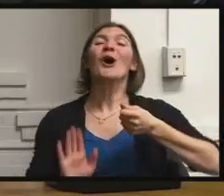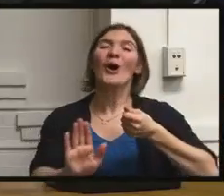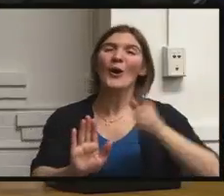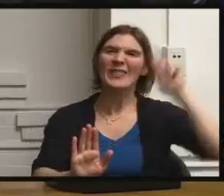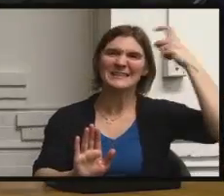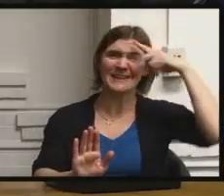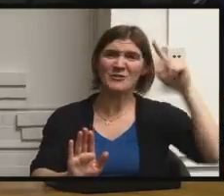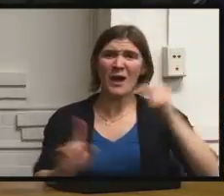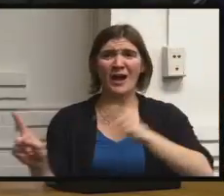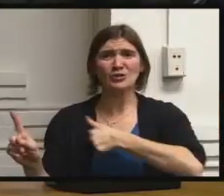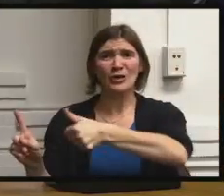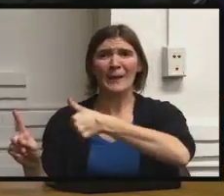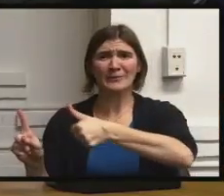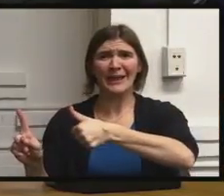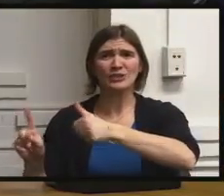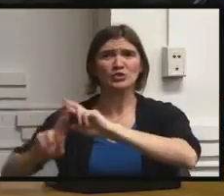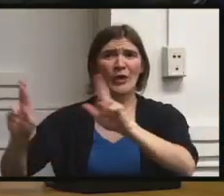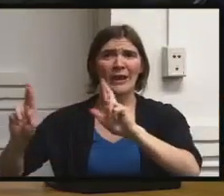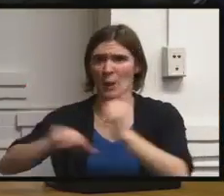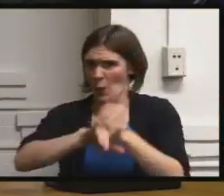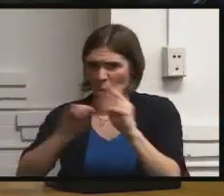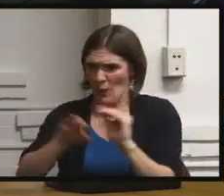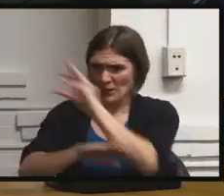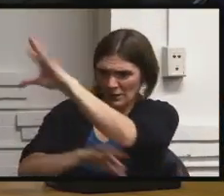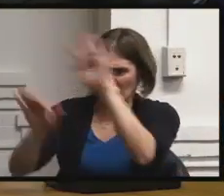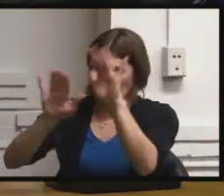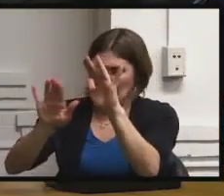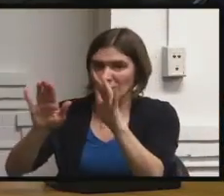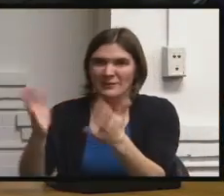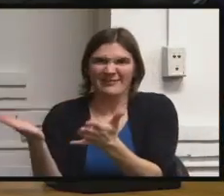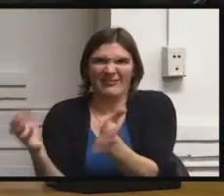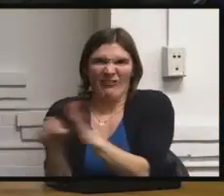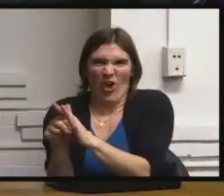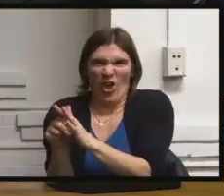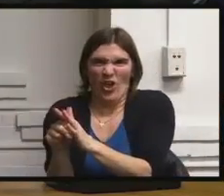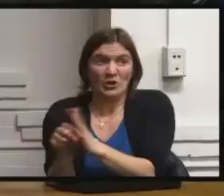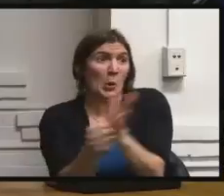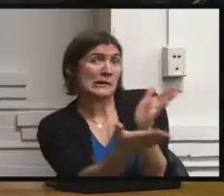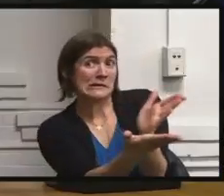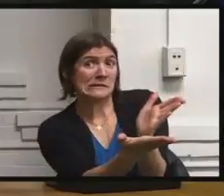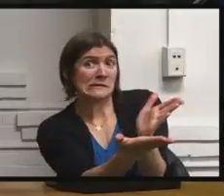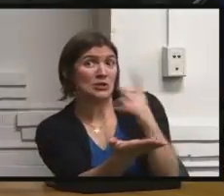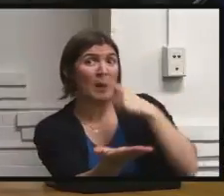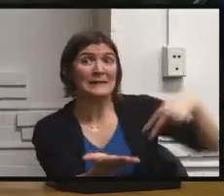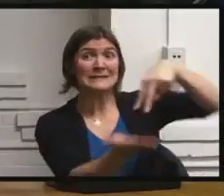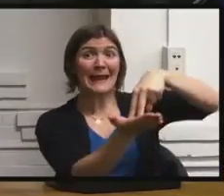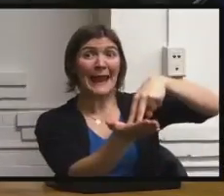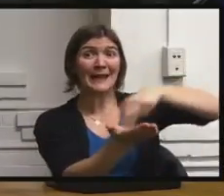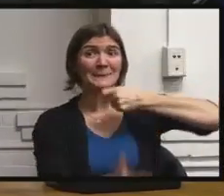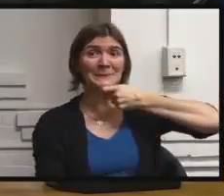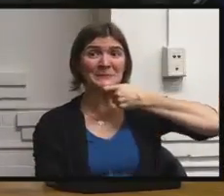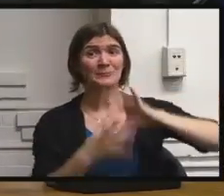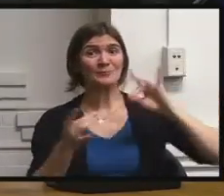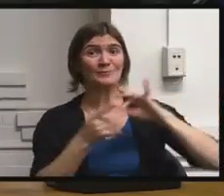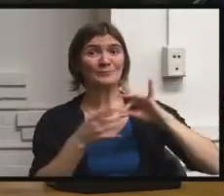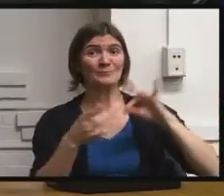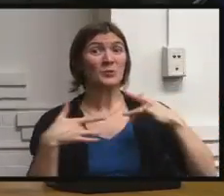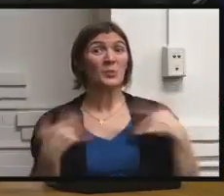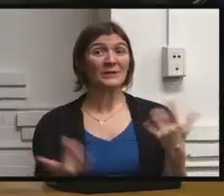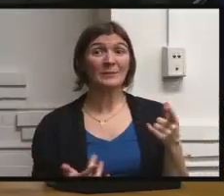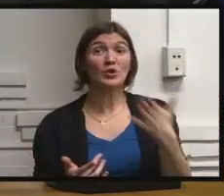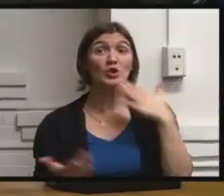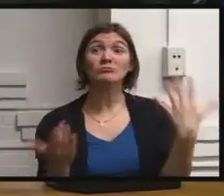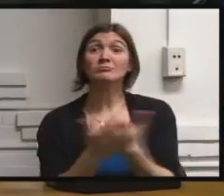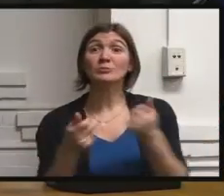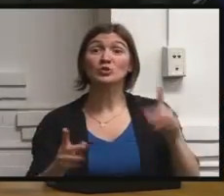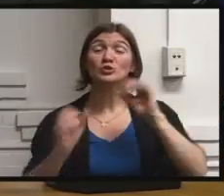is preparing a presentation about the Elliott Street Bridge repair. So if you want to come up to the microphone, it's a